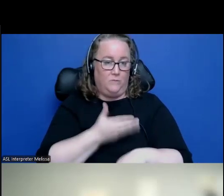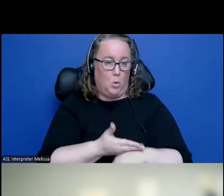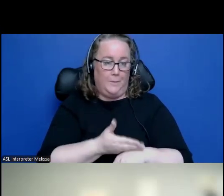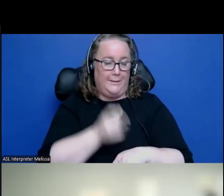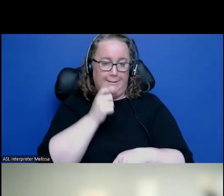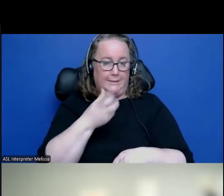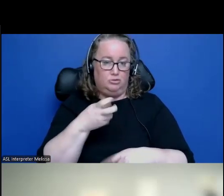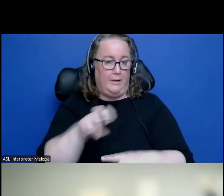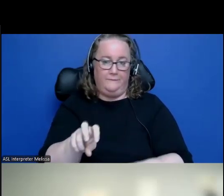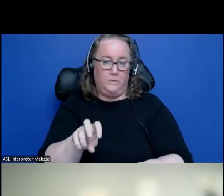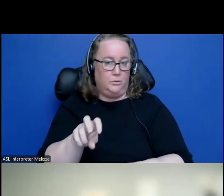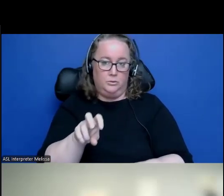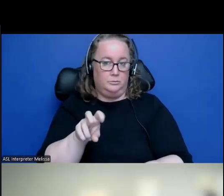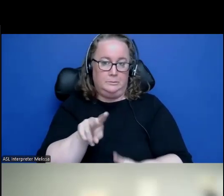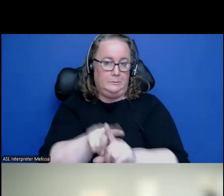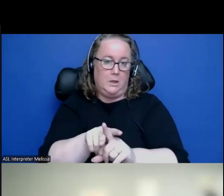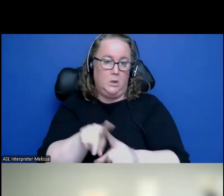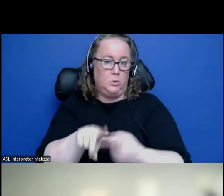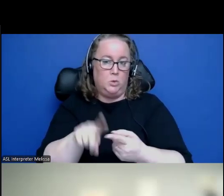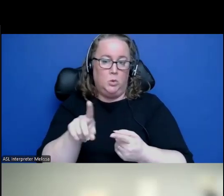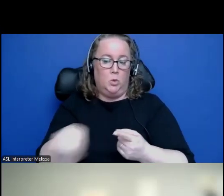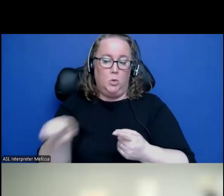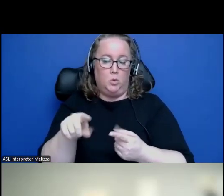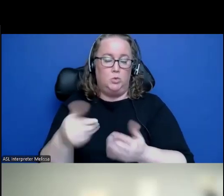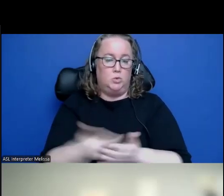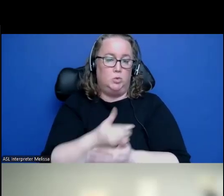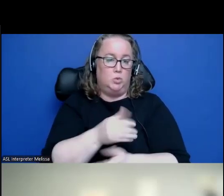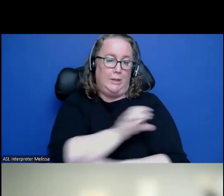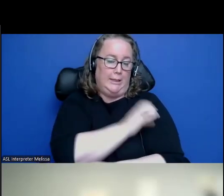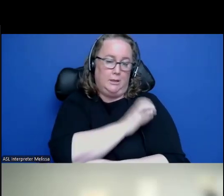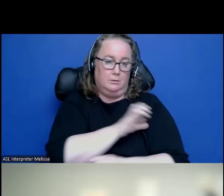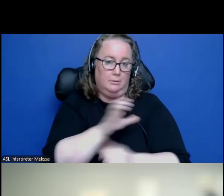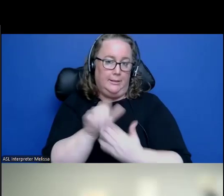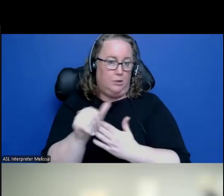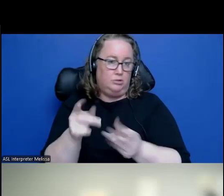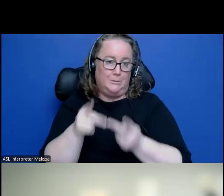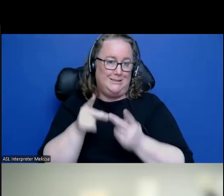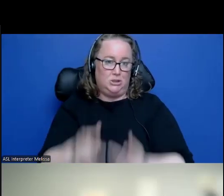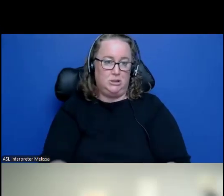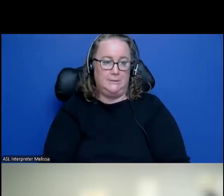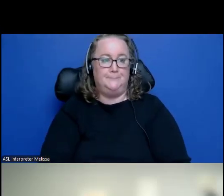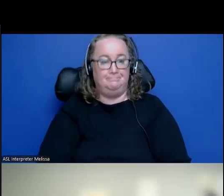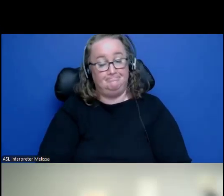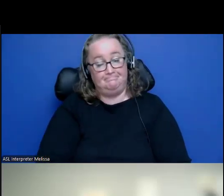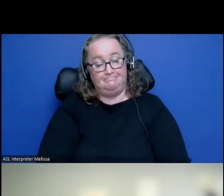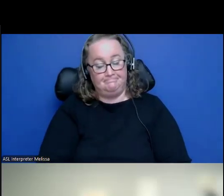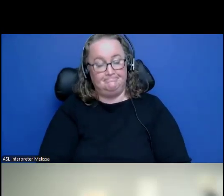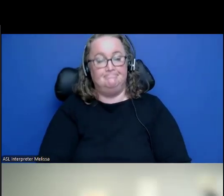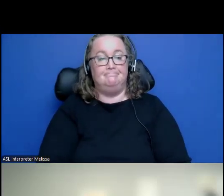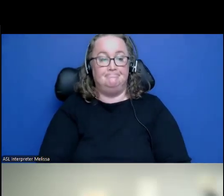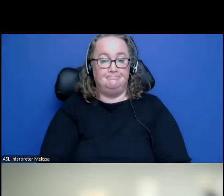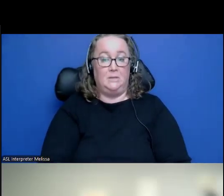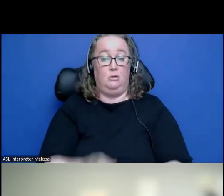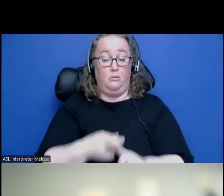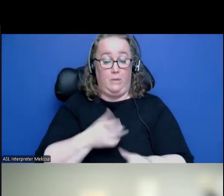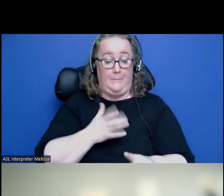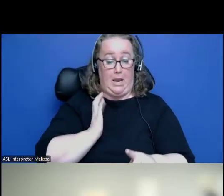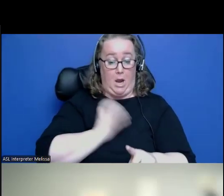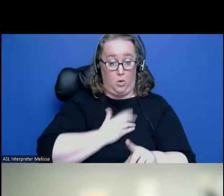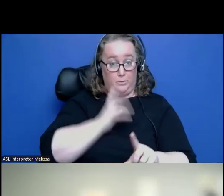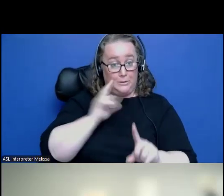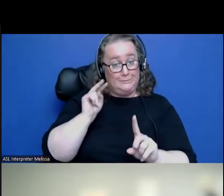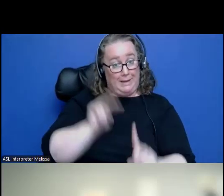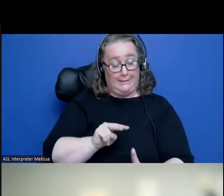over into those clinical leadership positions. So, from DLC's perspective,